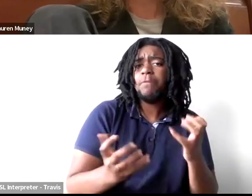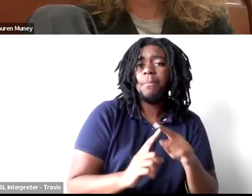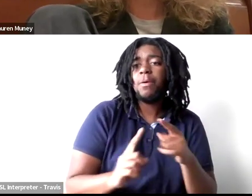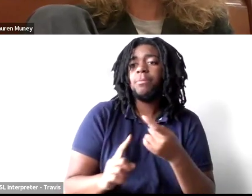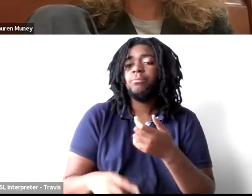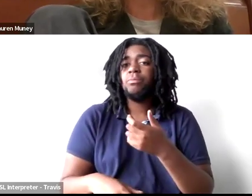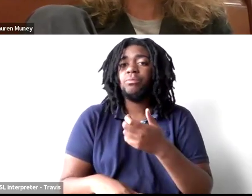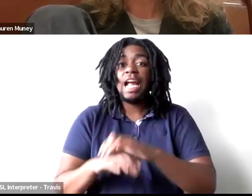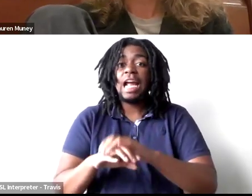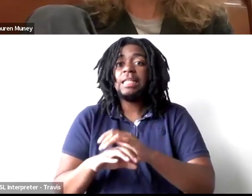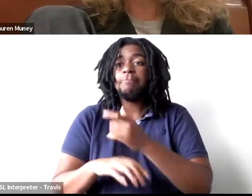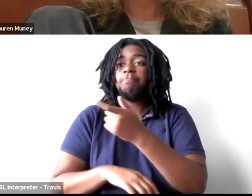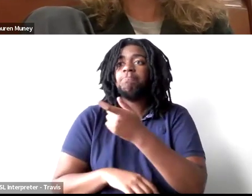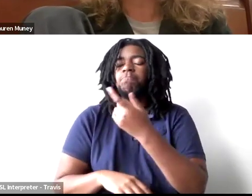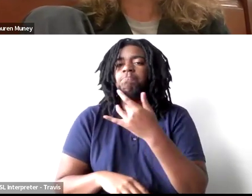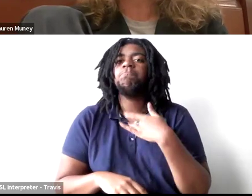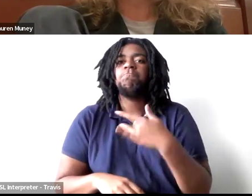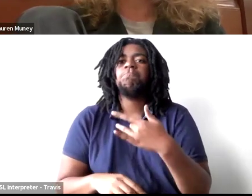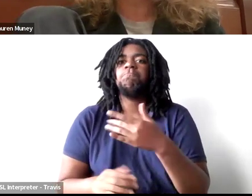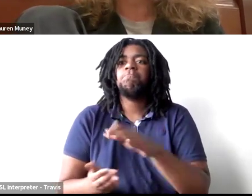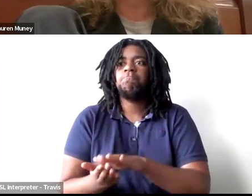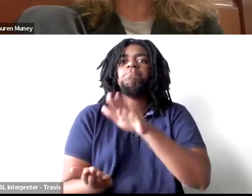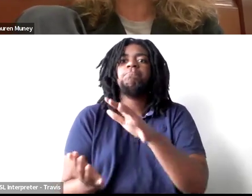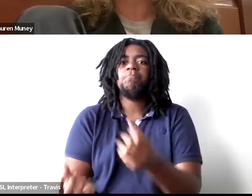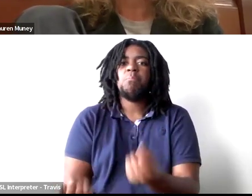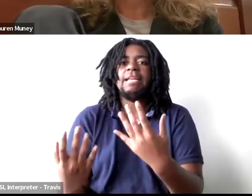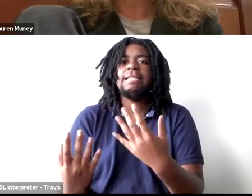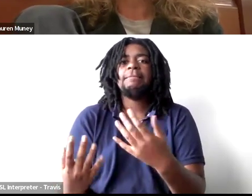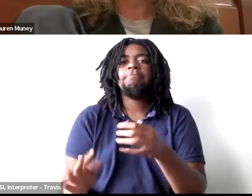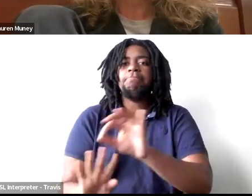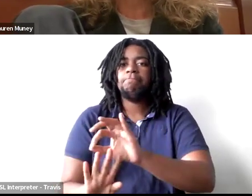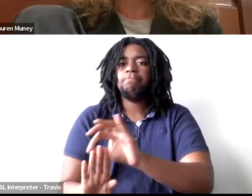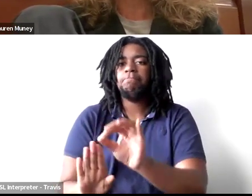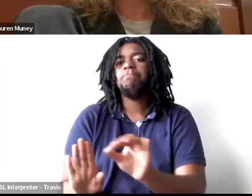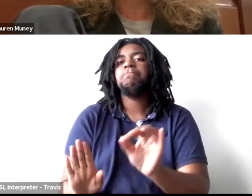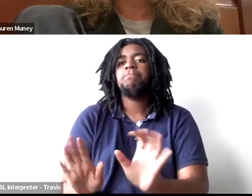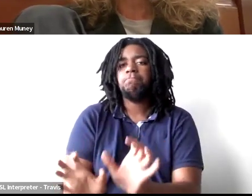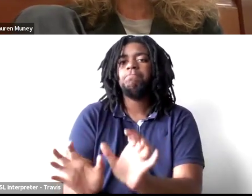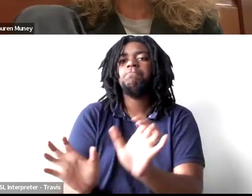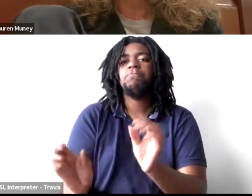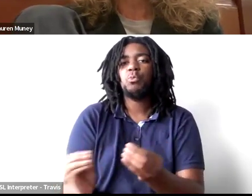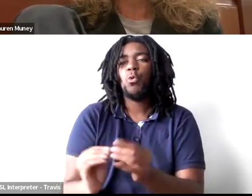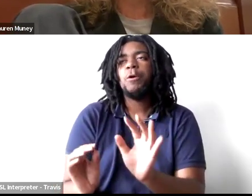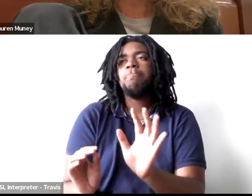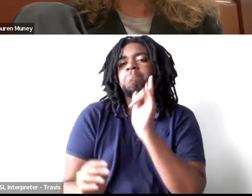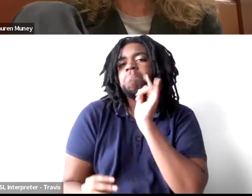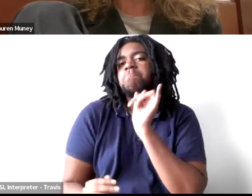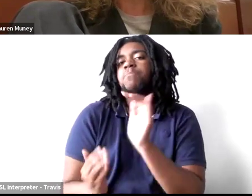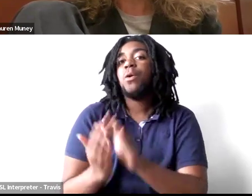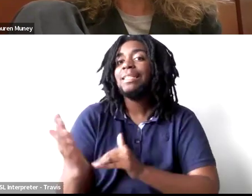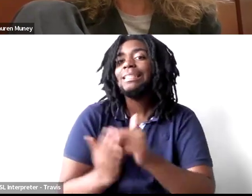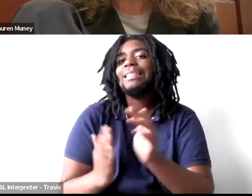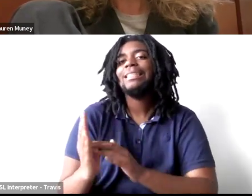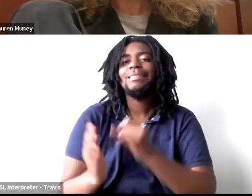it was more common. It was more common. There was more of a painting